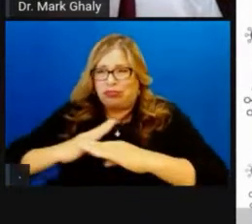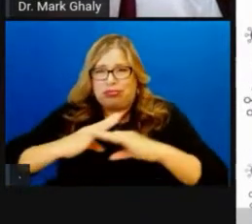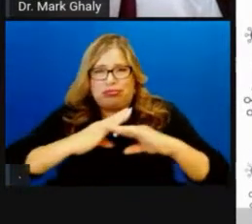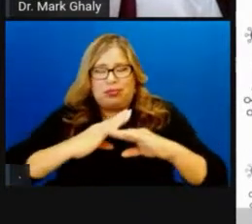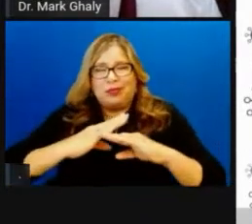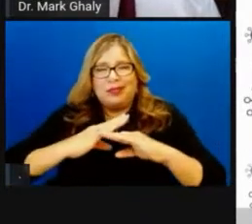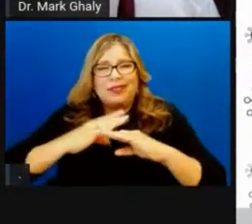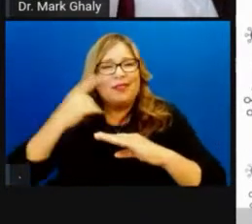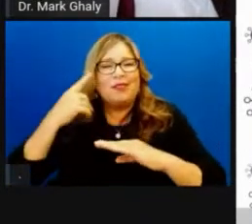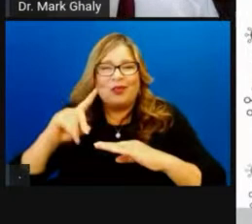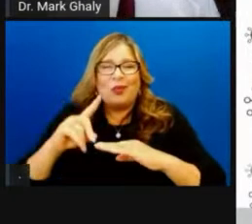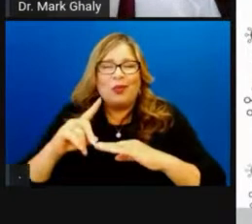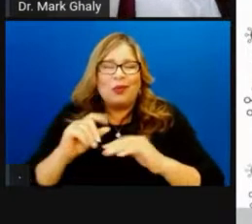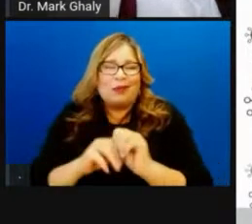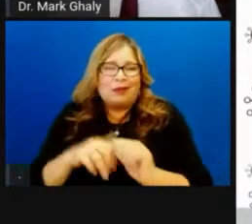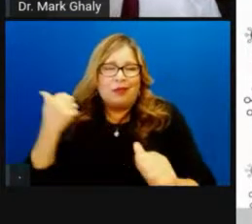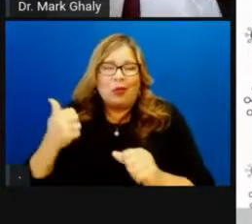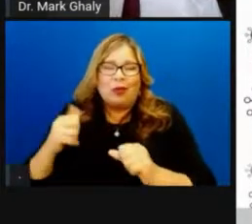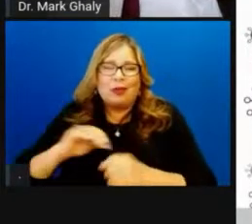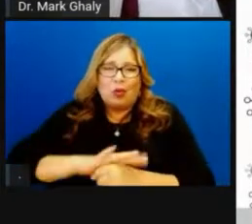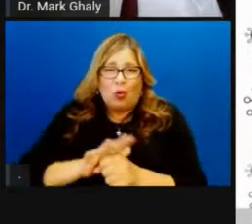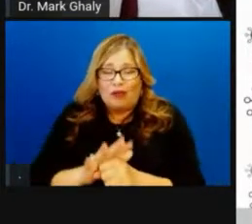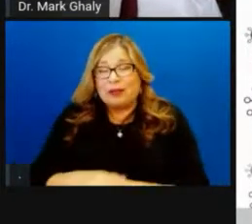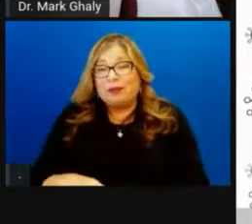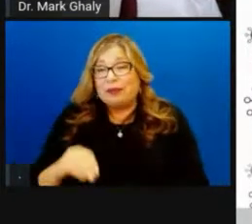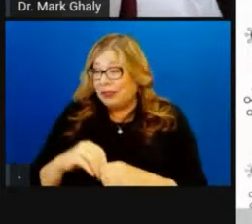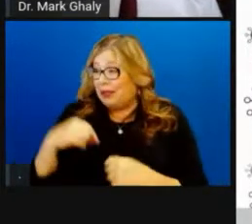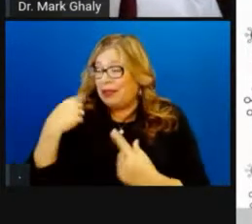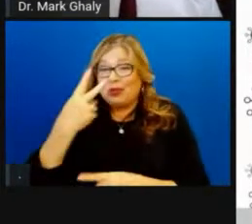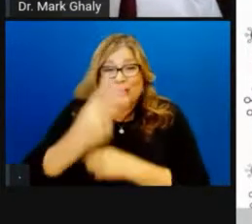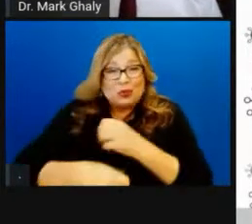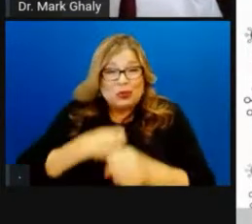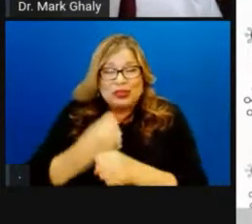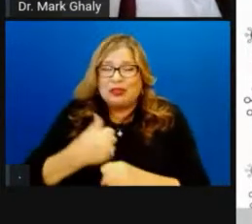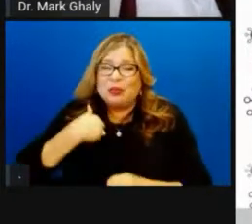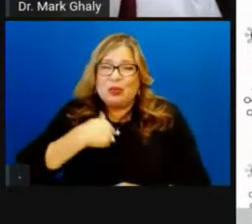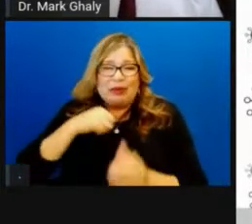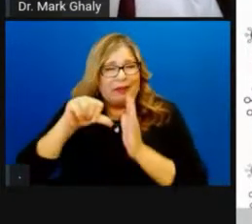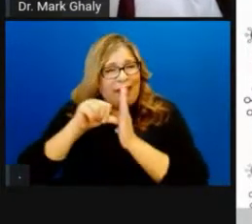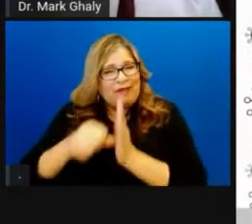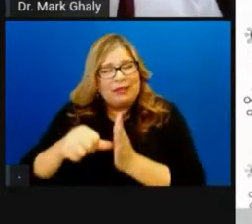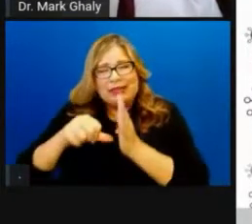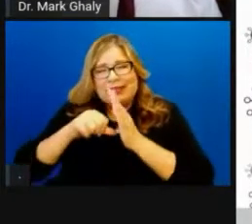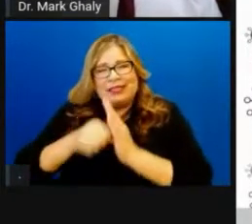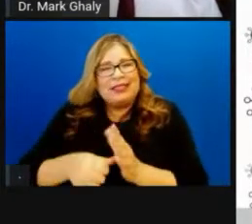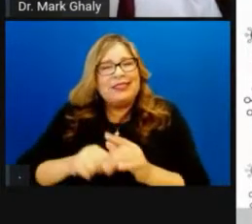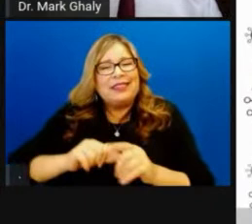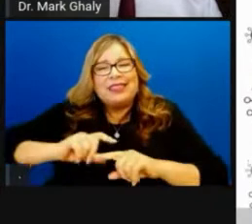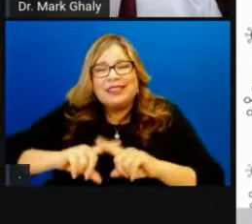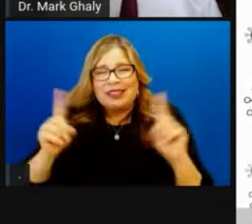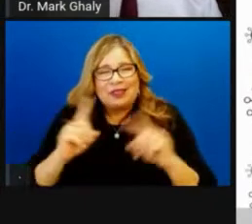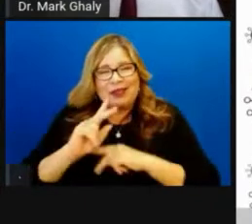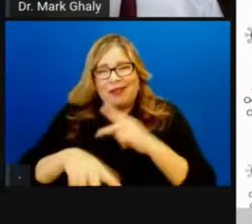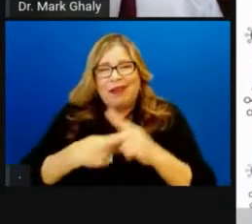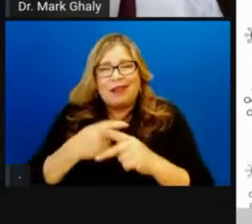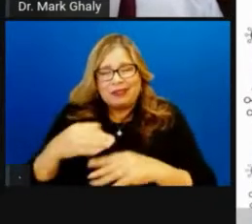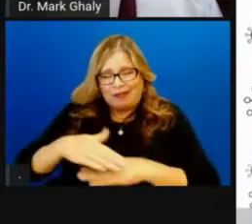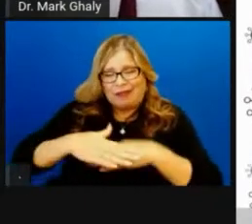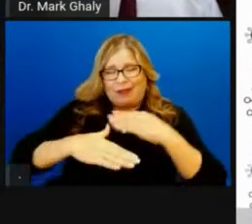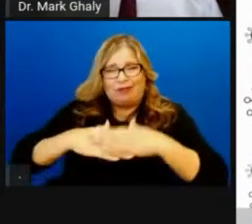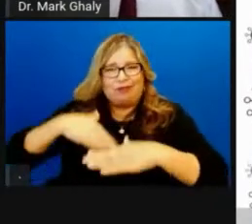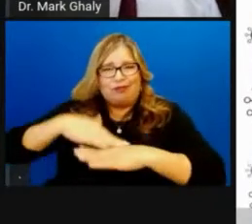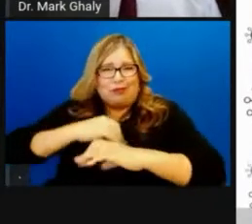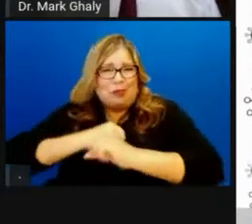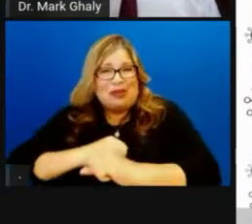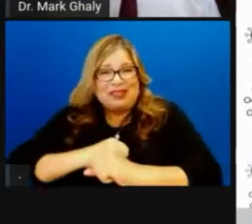at different moments throughout the last 2 years, we've emphasized different parts of this set of layers. First,